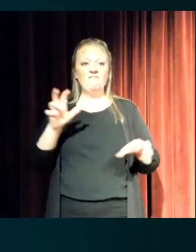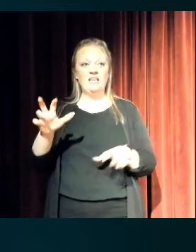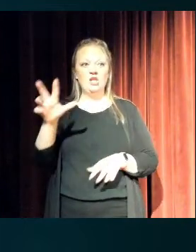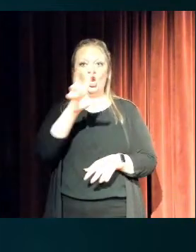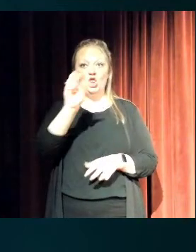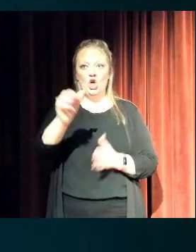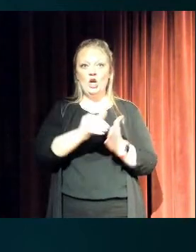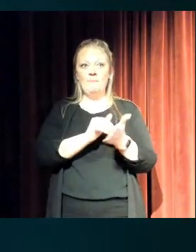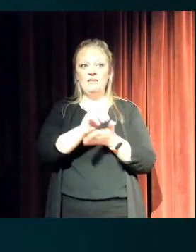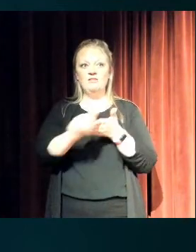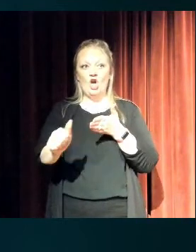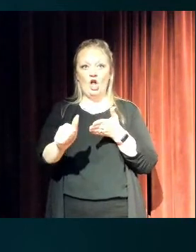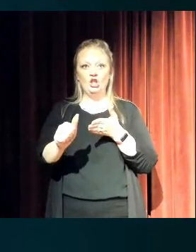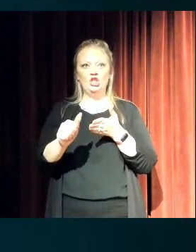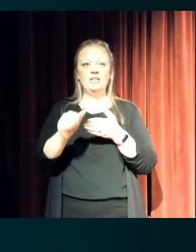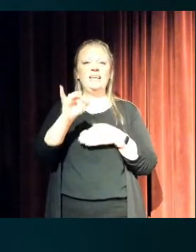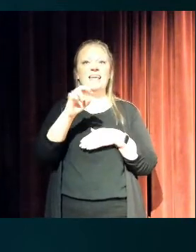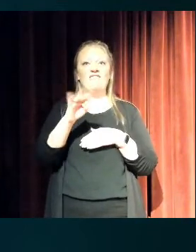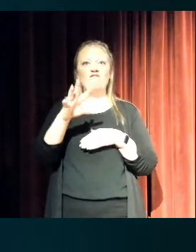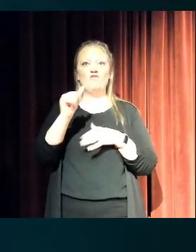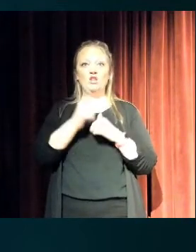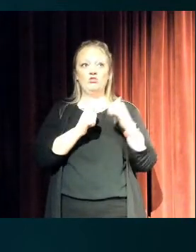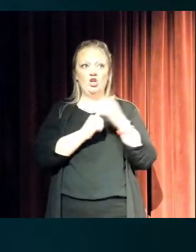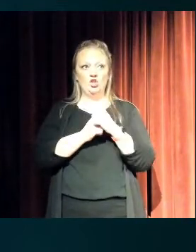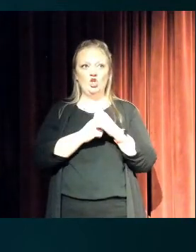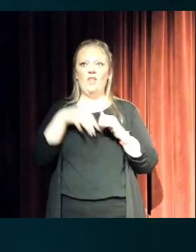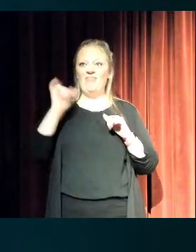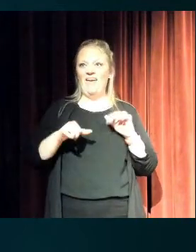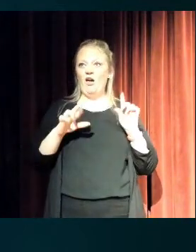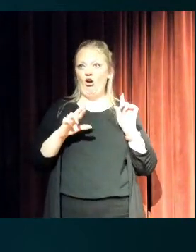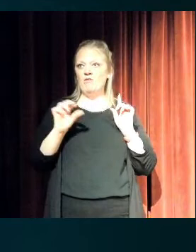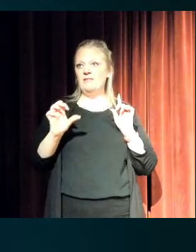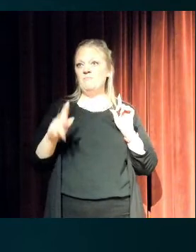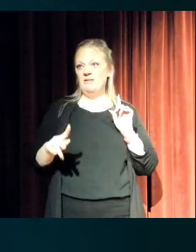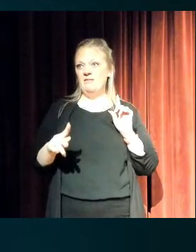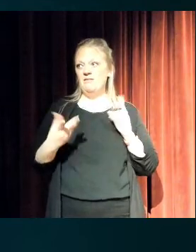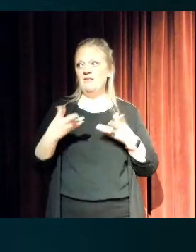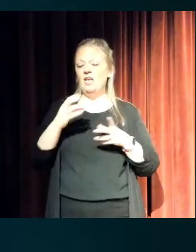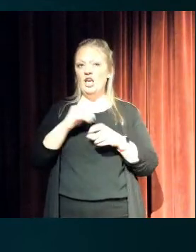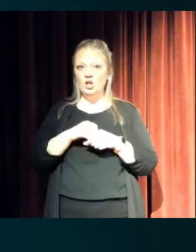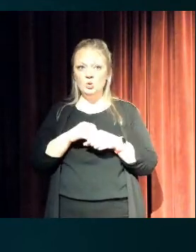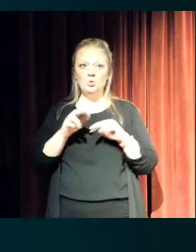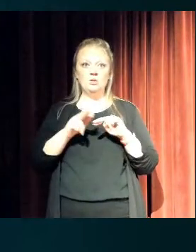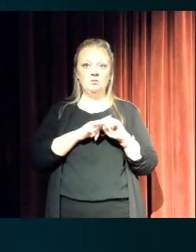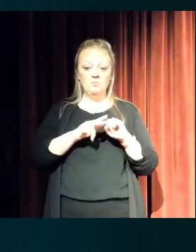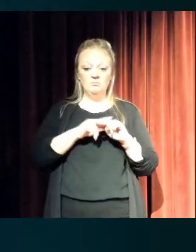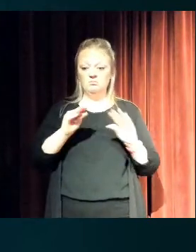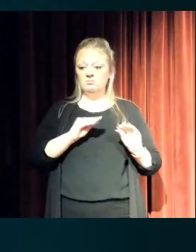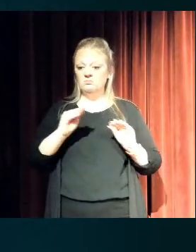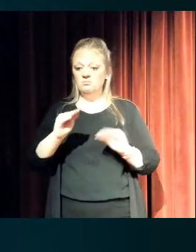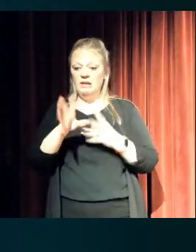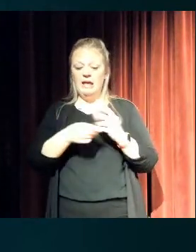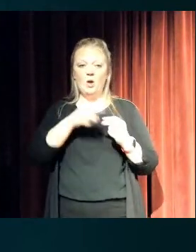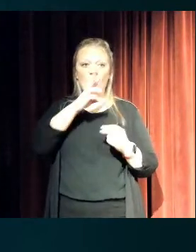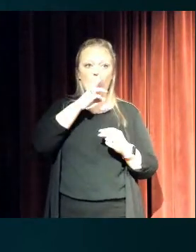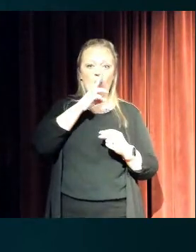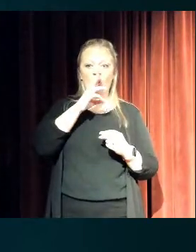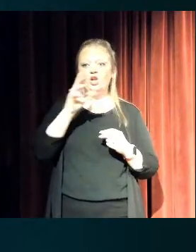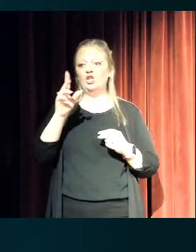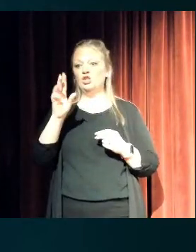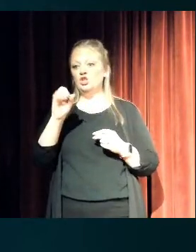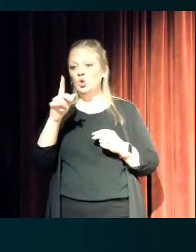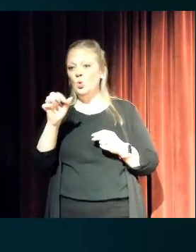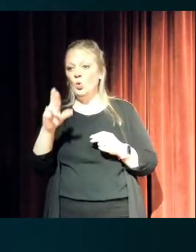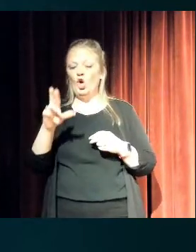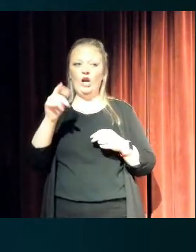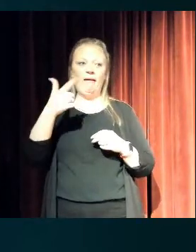$30 million in infrastructure at the RCP. This includes moving rail lines, adding water, sewer, gas, and